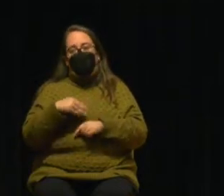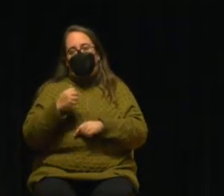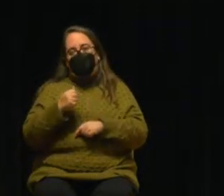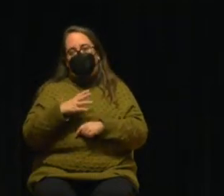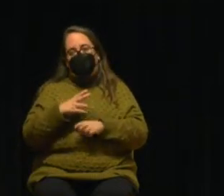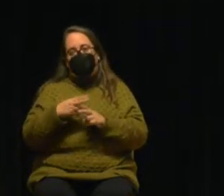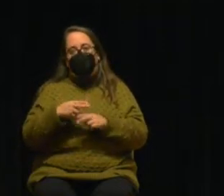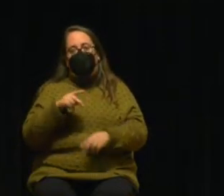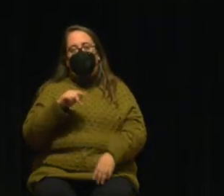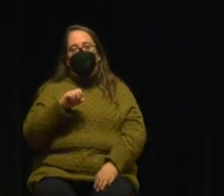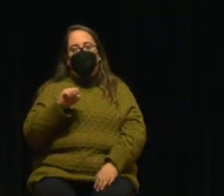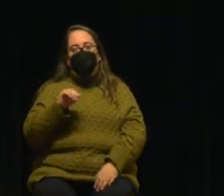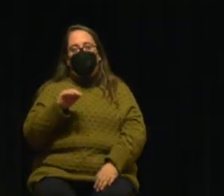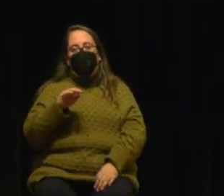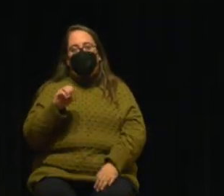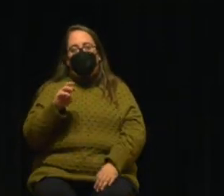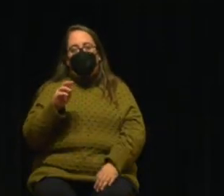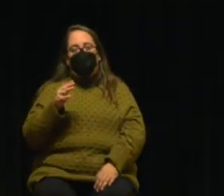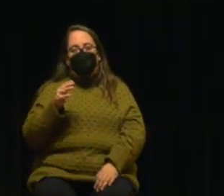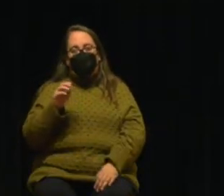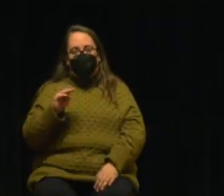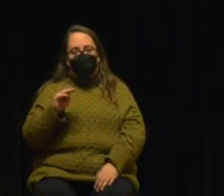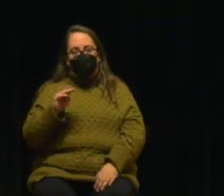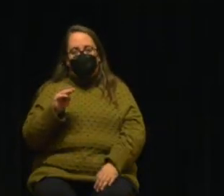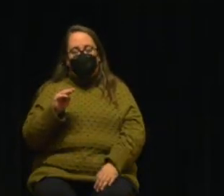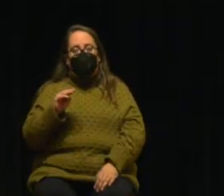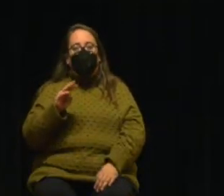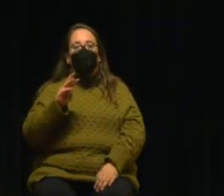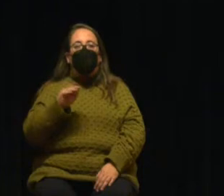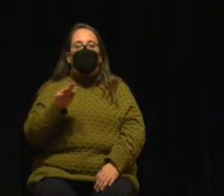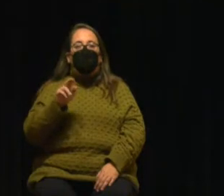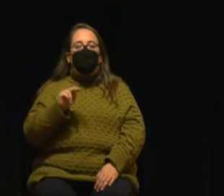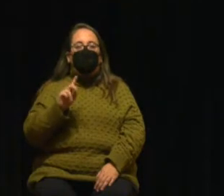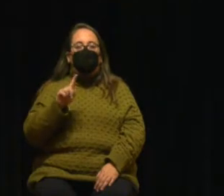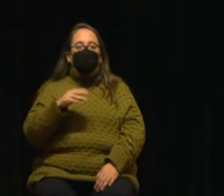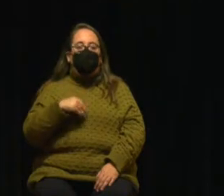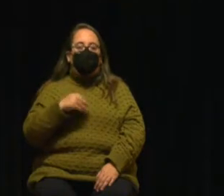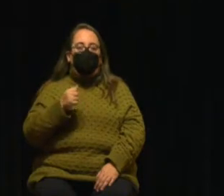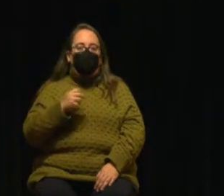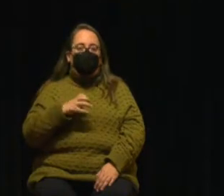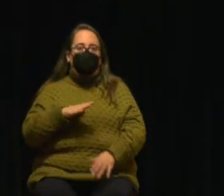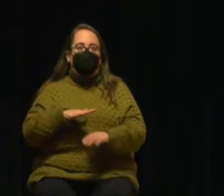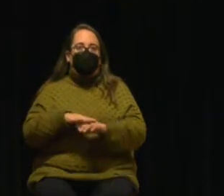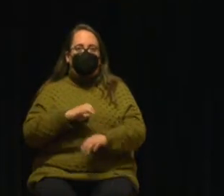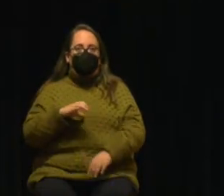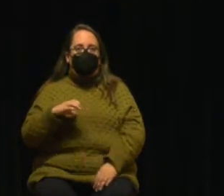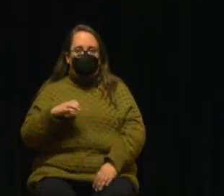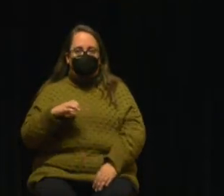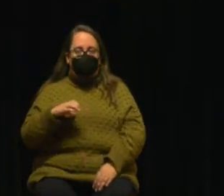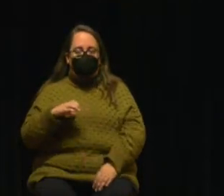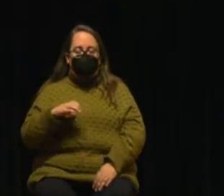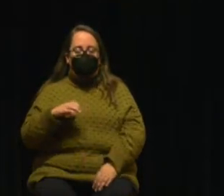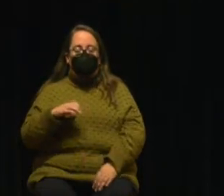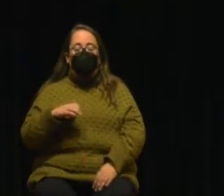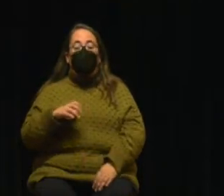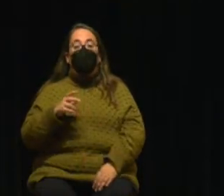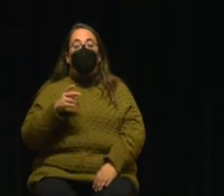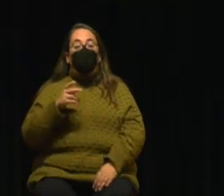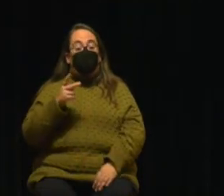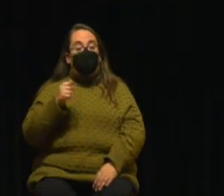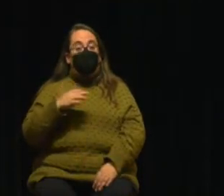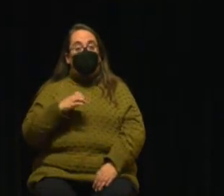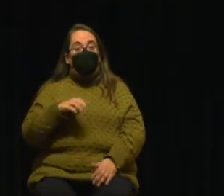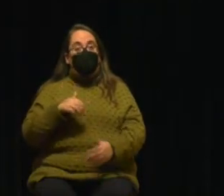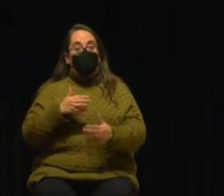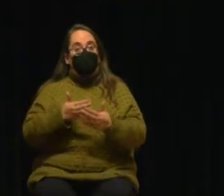named Passmore Williamson. Williamson was actually the only white man on the Vigilance Committee. When the two men arrived at the hotel,